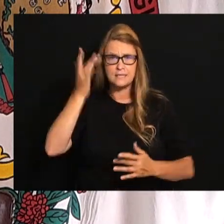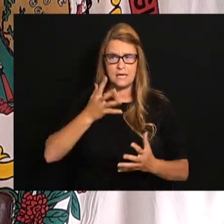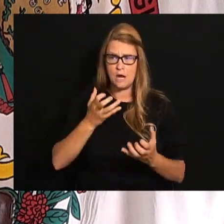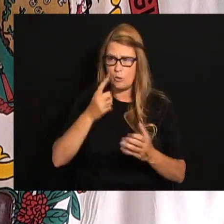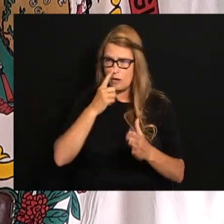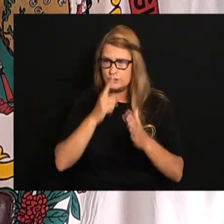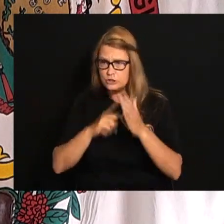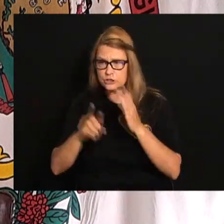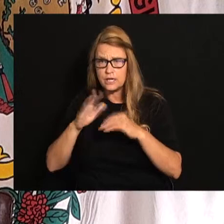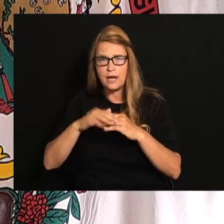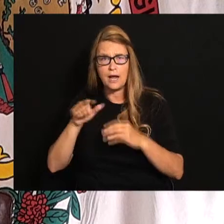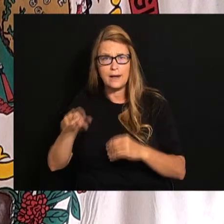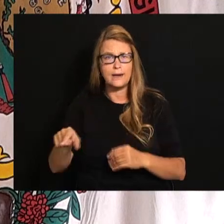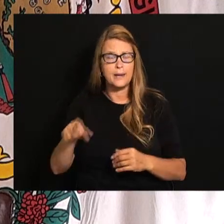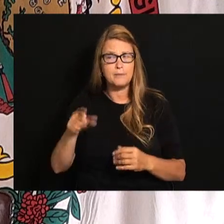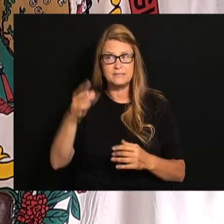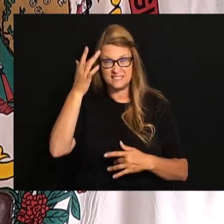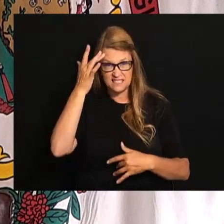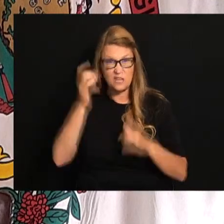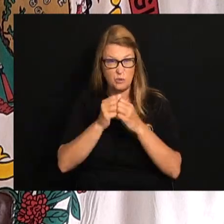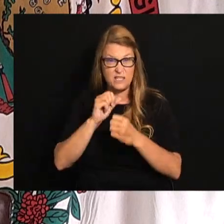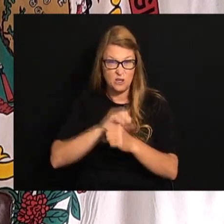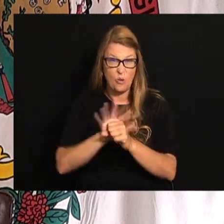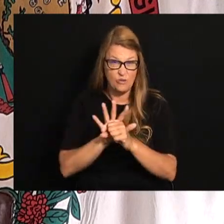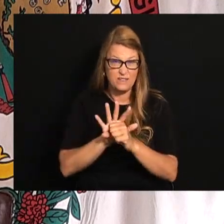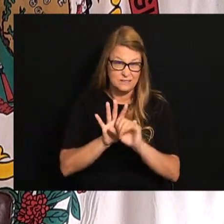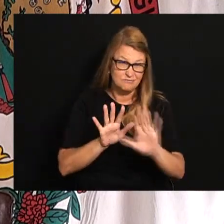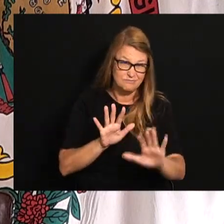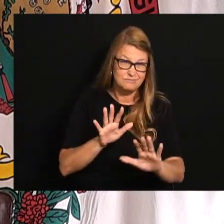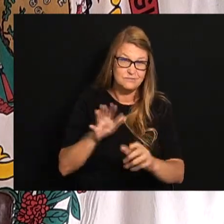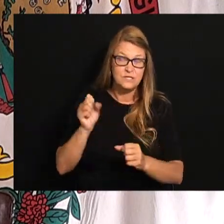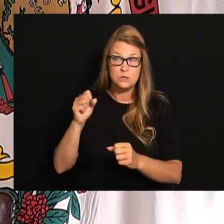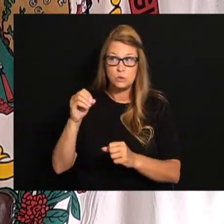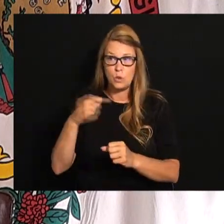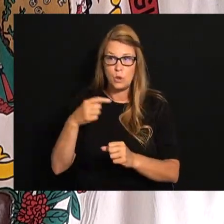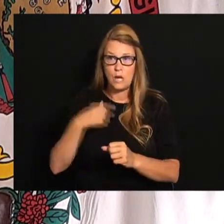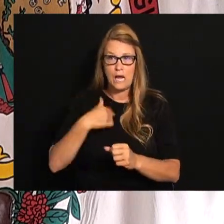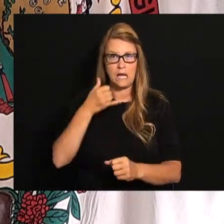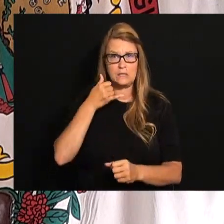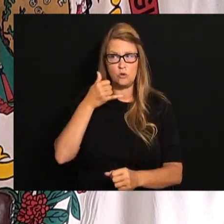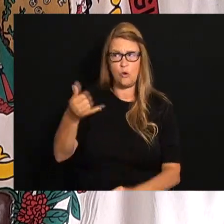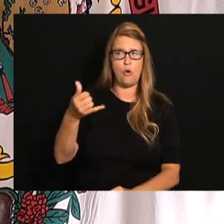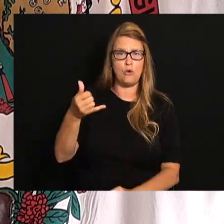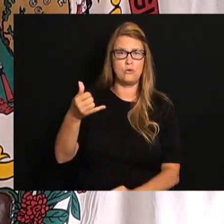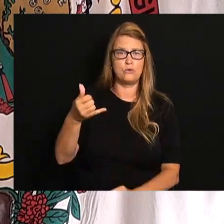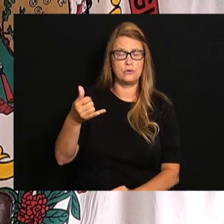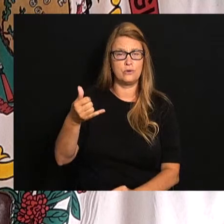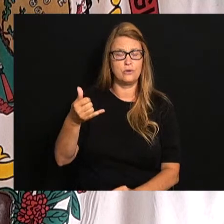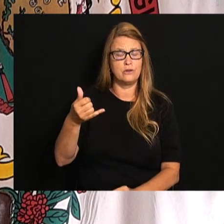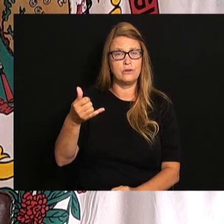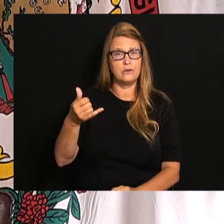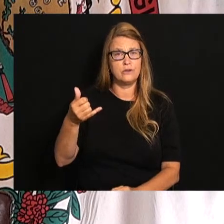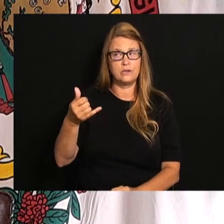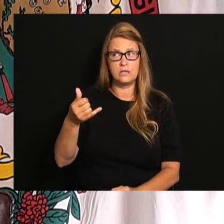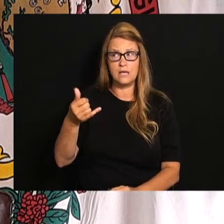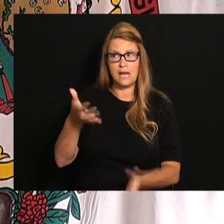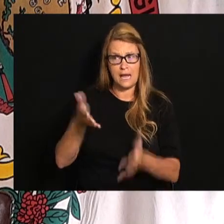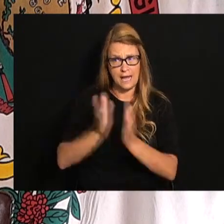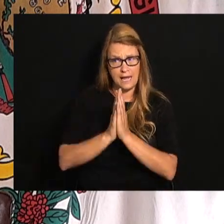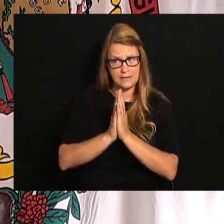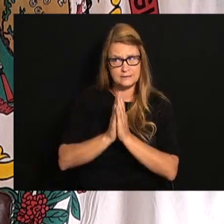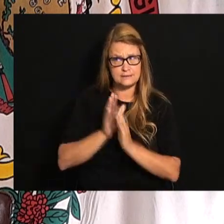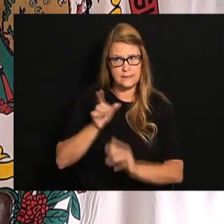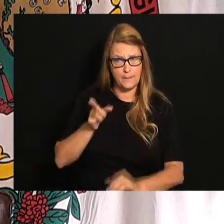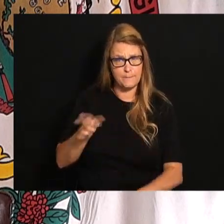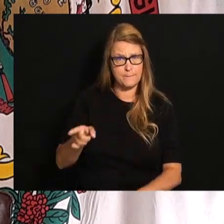him and everything, sick with COVID. And I called him up and everything, and I said, I